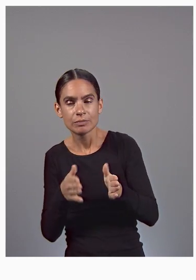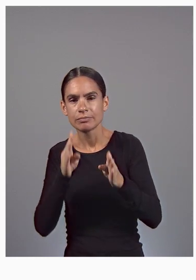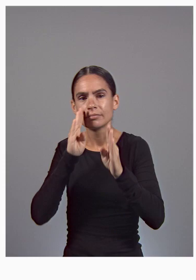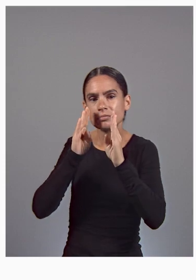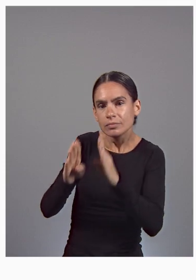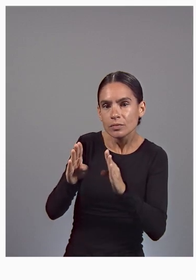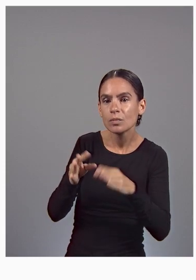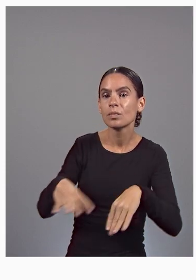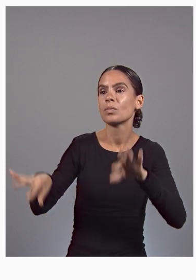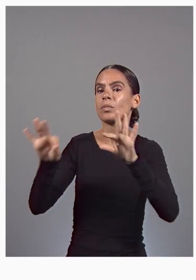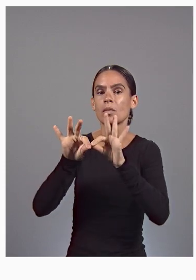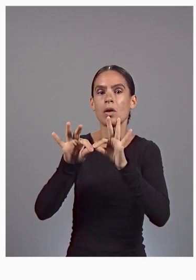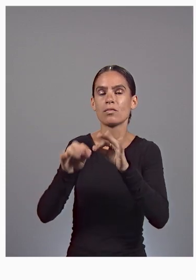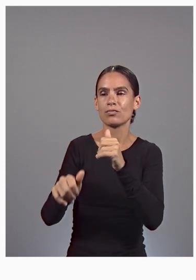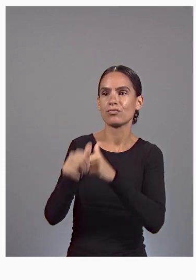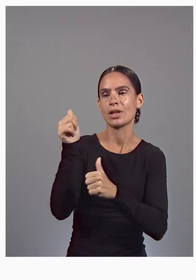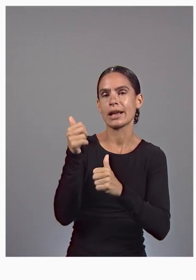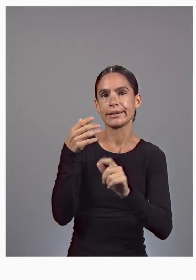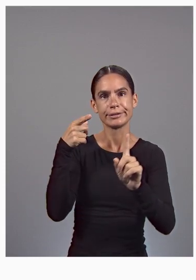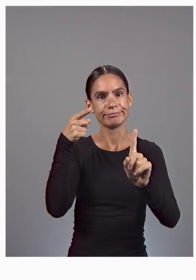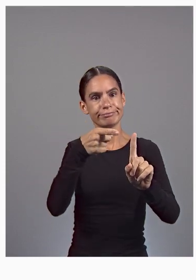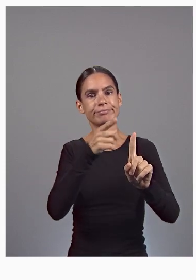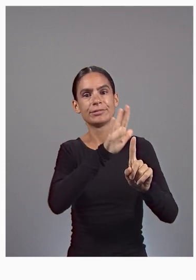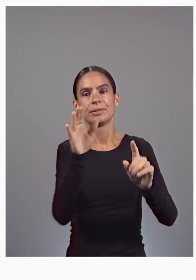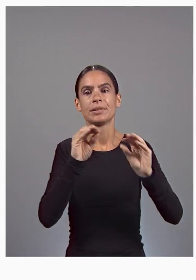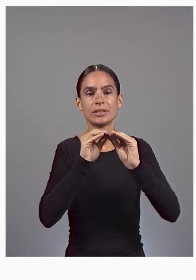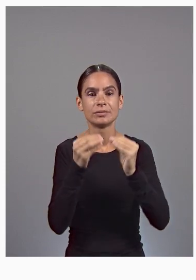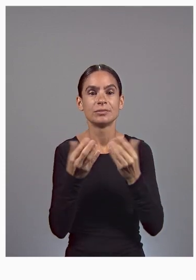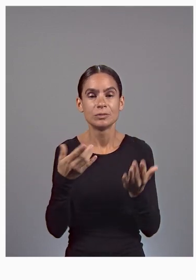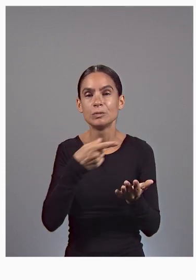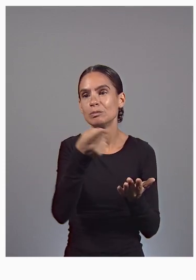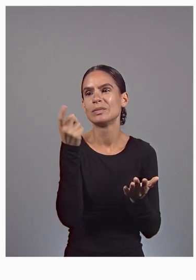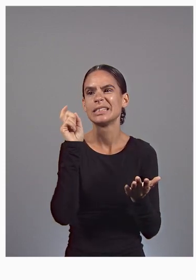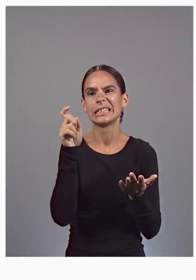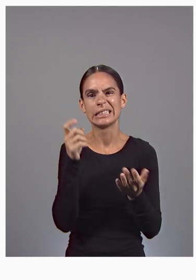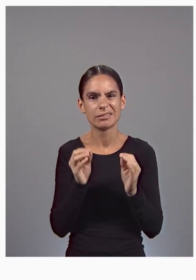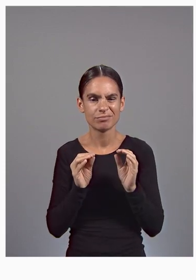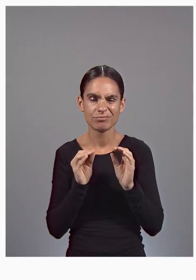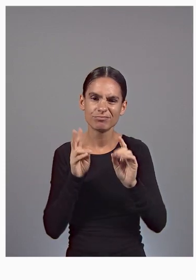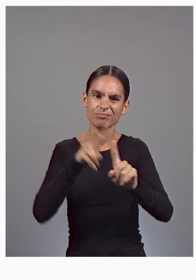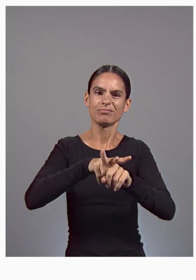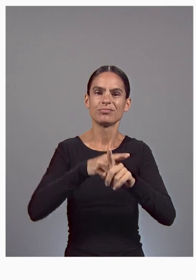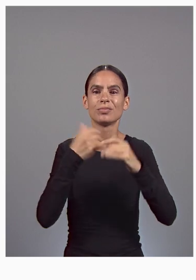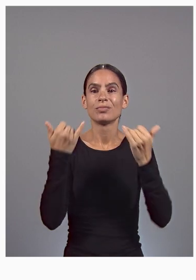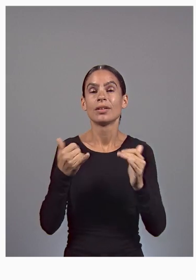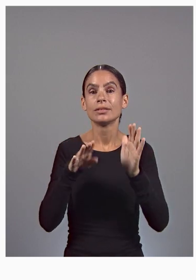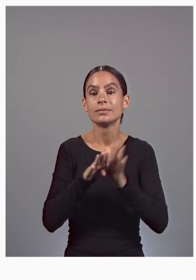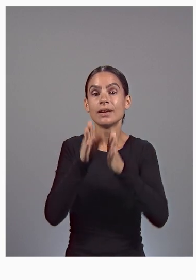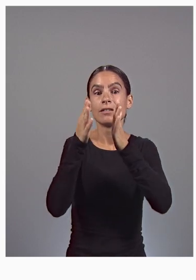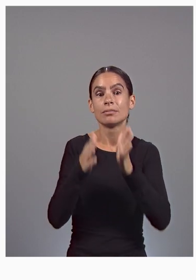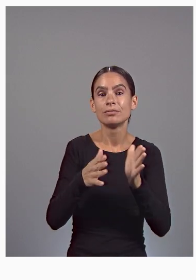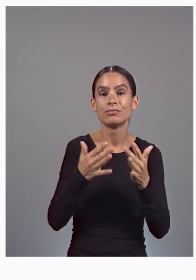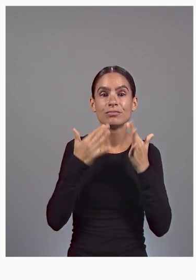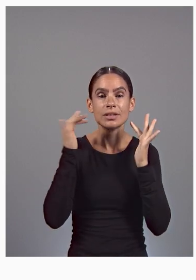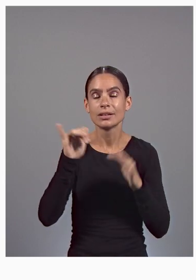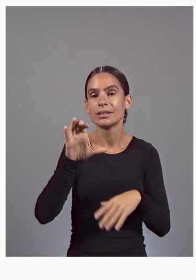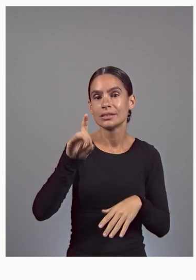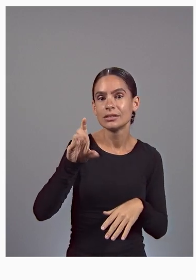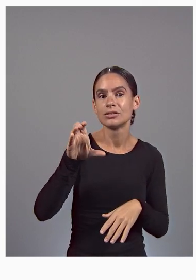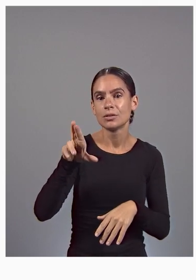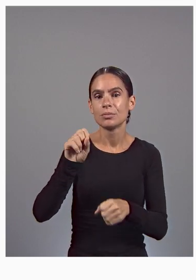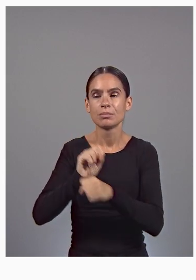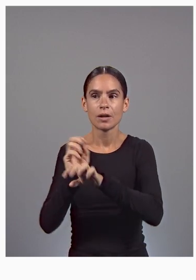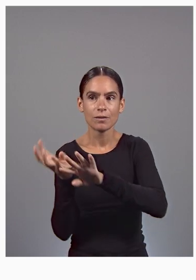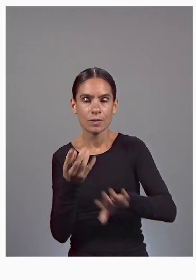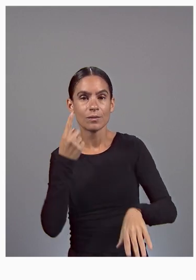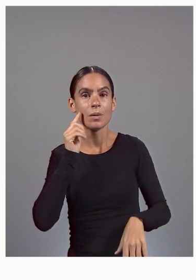to their organizations. So you'll need to implement modern, developer-friendly workflows like CDCR across your detection and response practice. And what I've